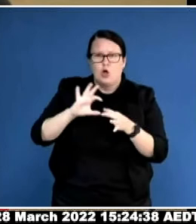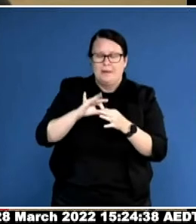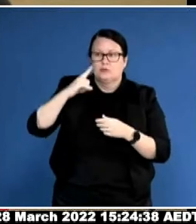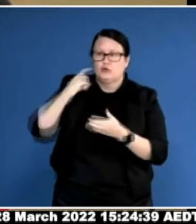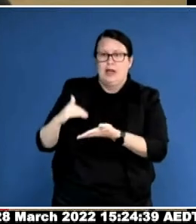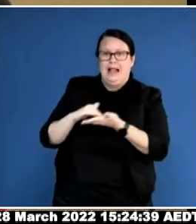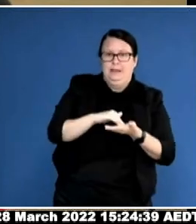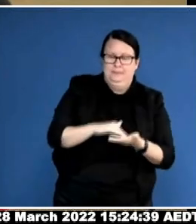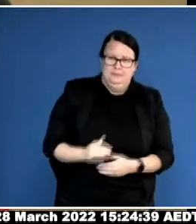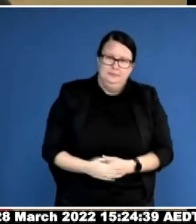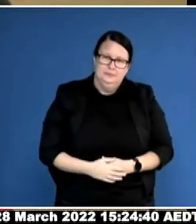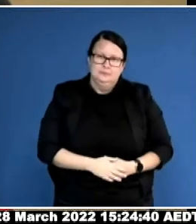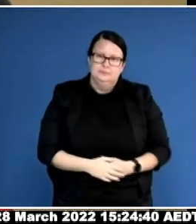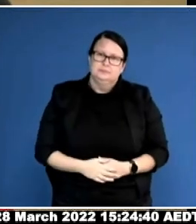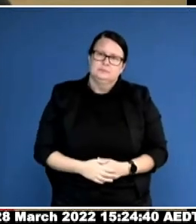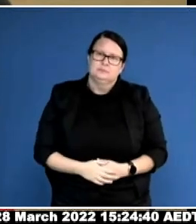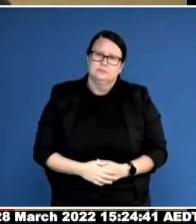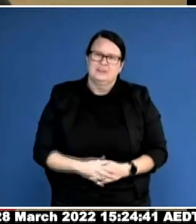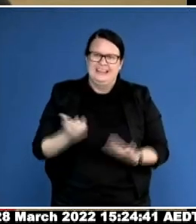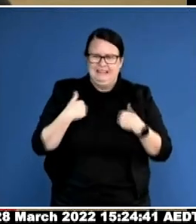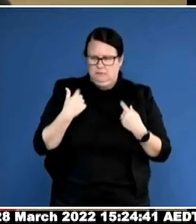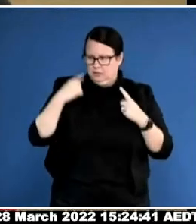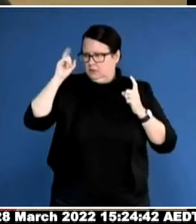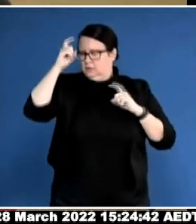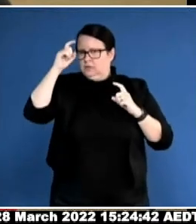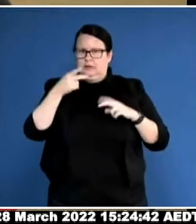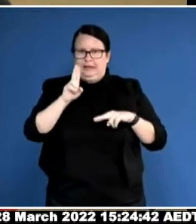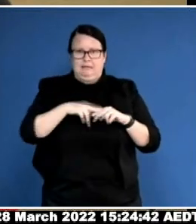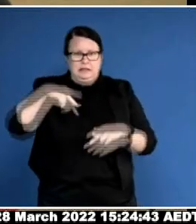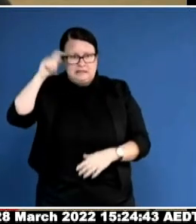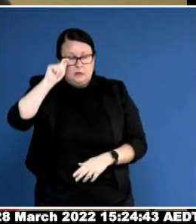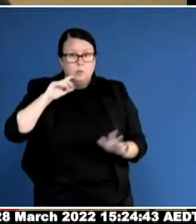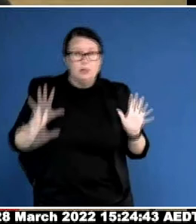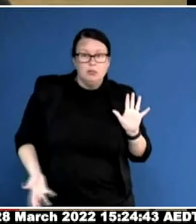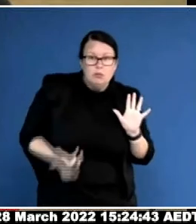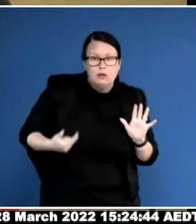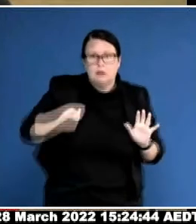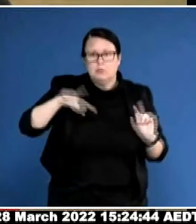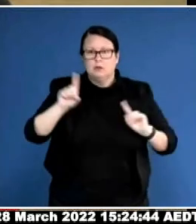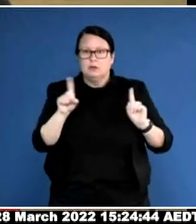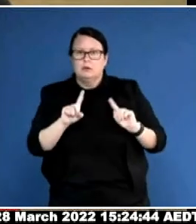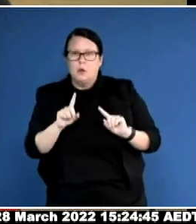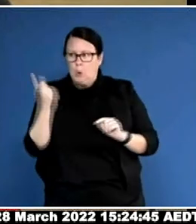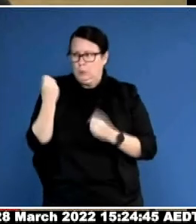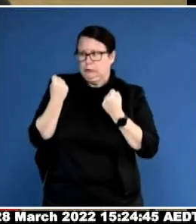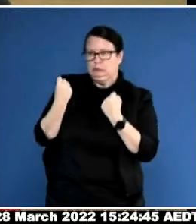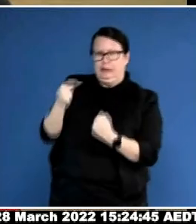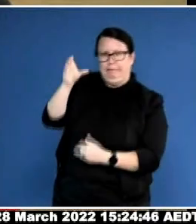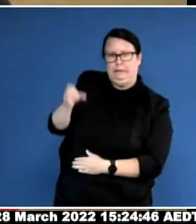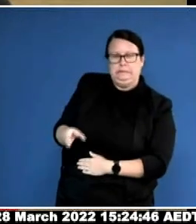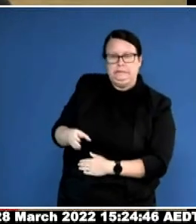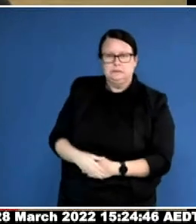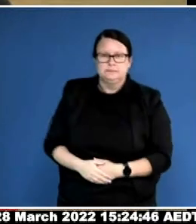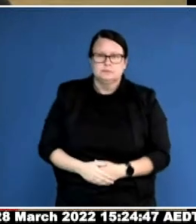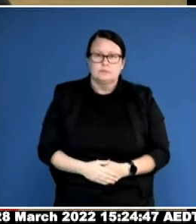were helping me out of the taxi. I would have anxiety about getting taxis and who I was going to get as a driver.